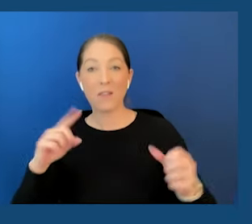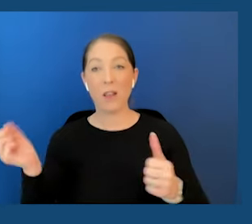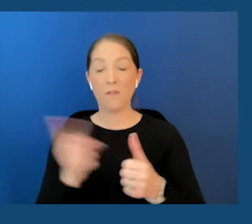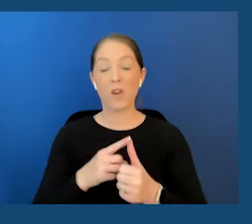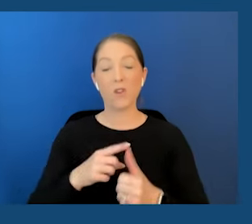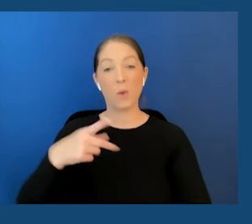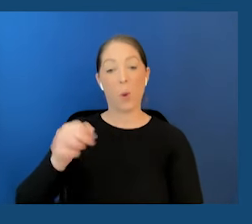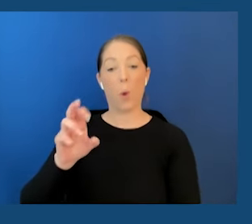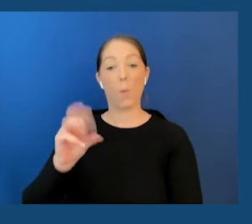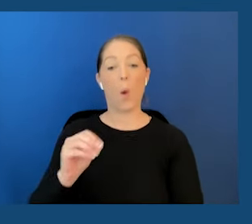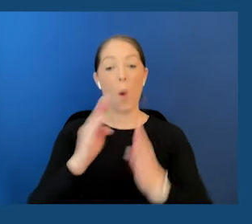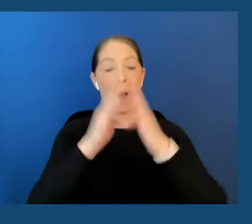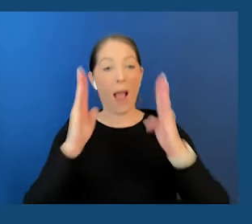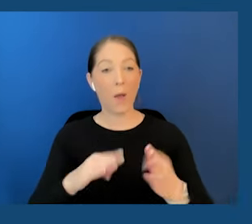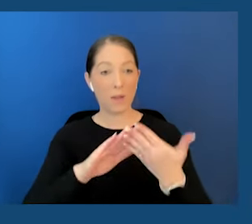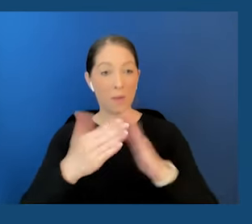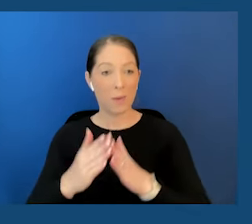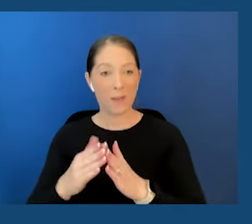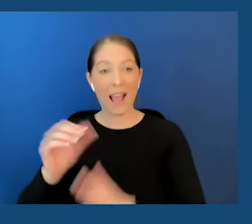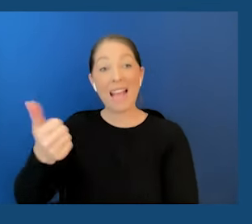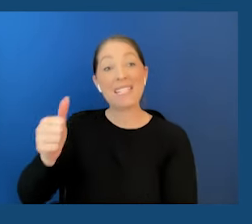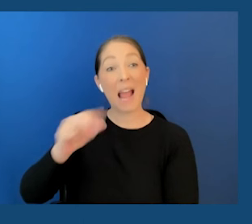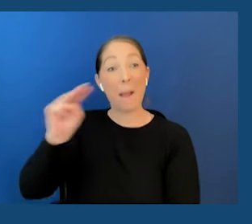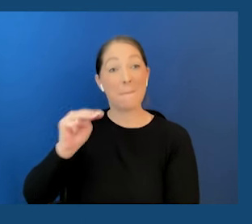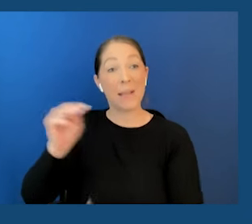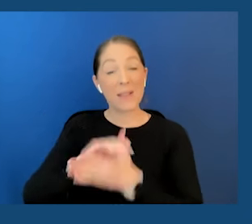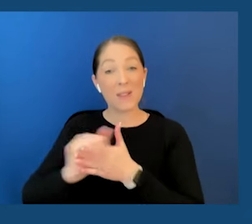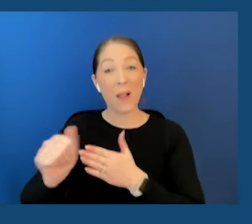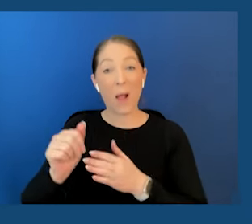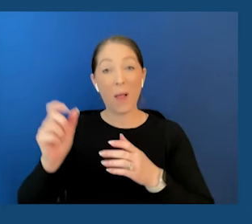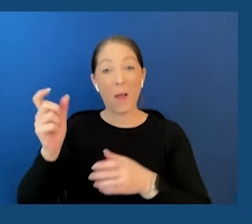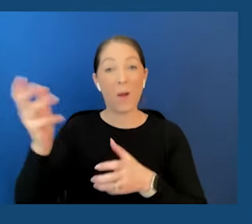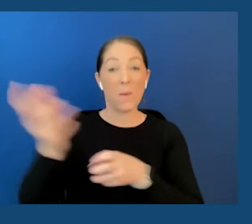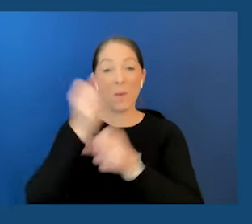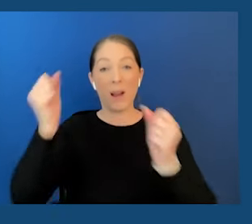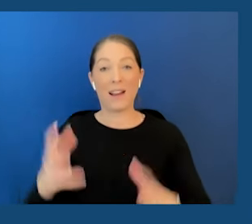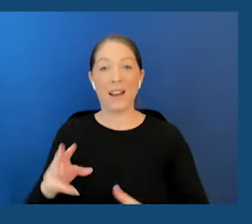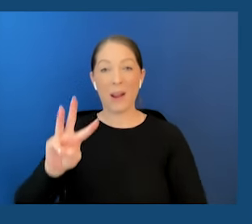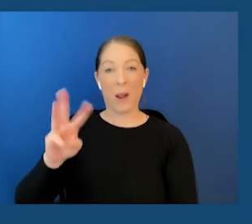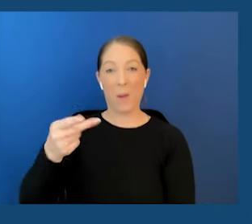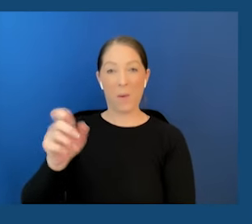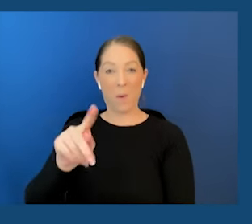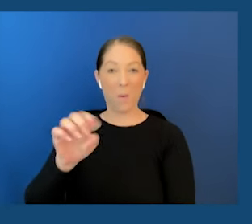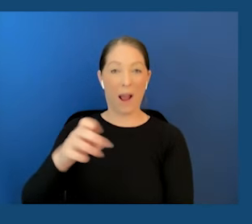is also the $10 million winner, and that is the great city of White Plains. So.